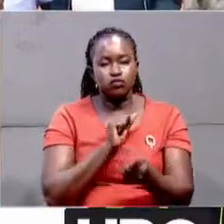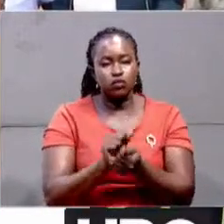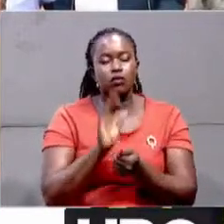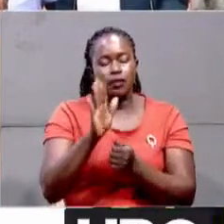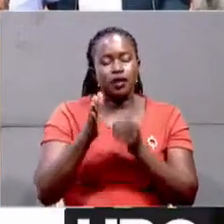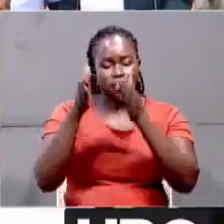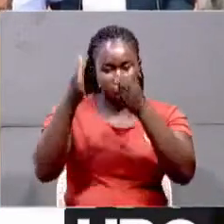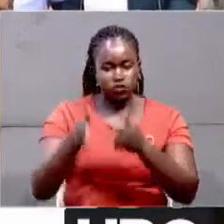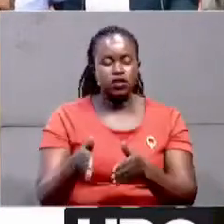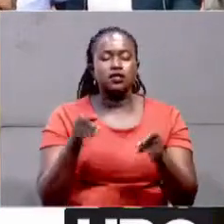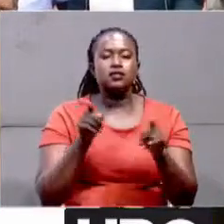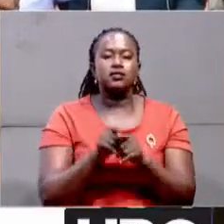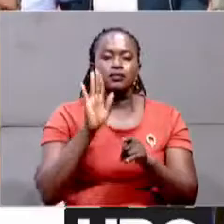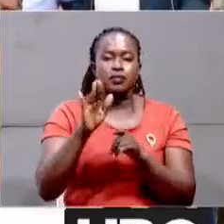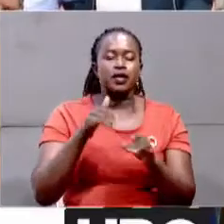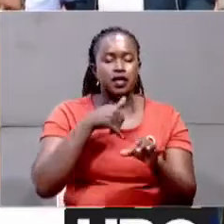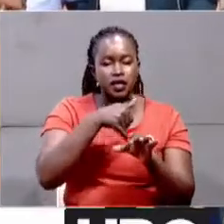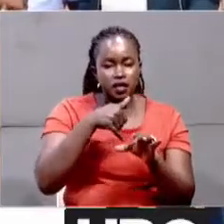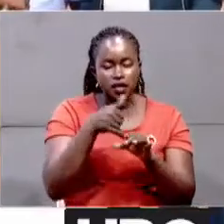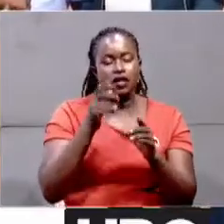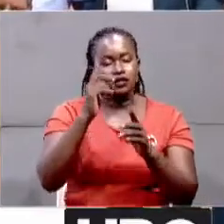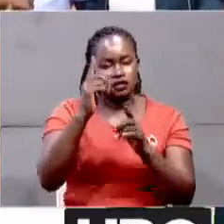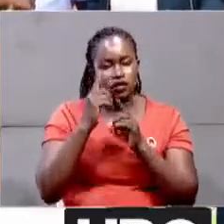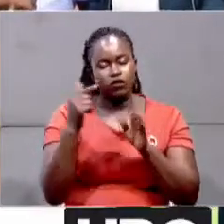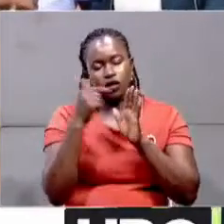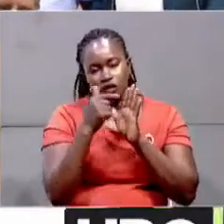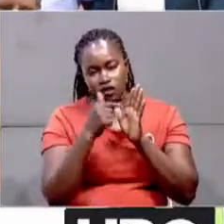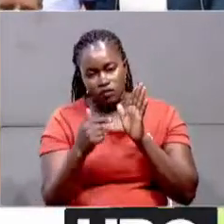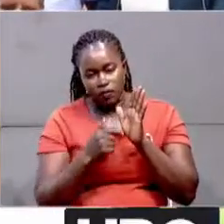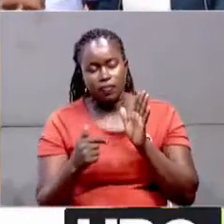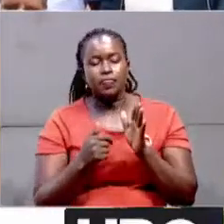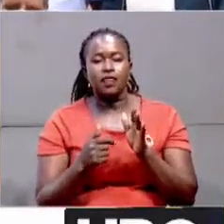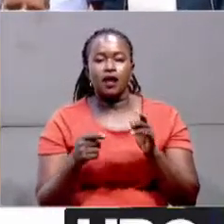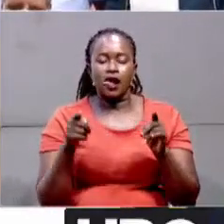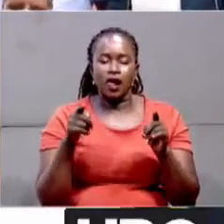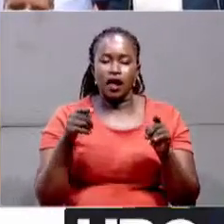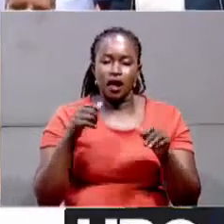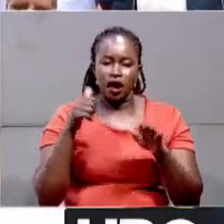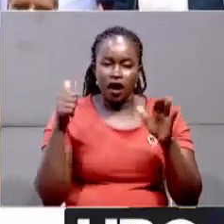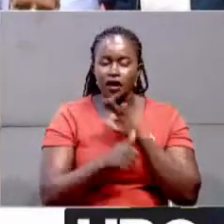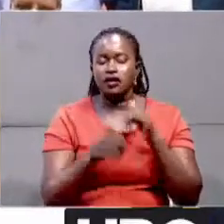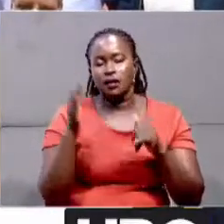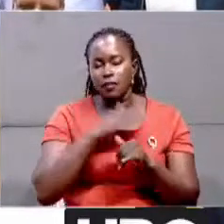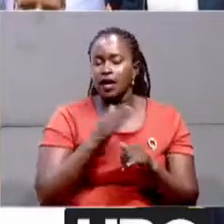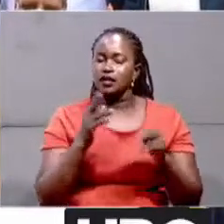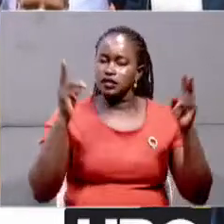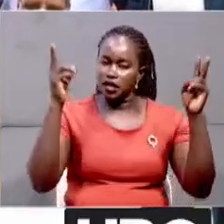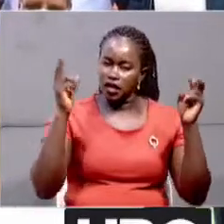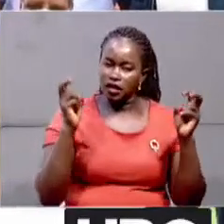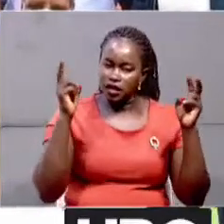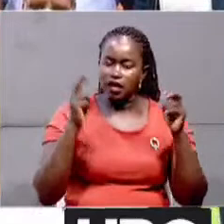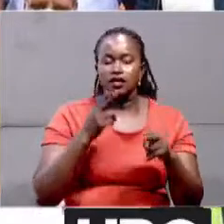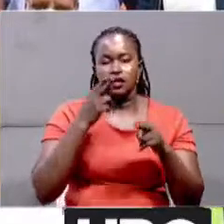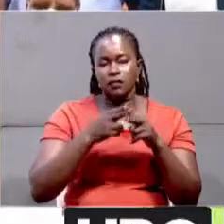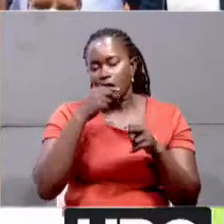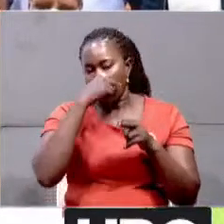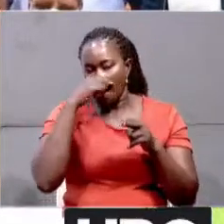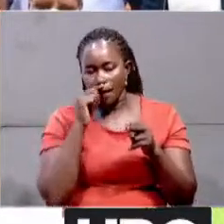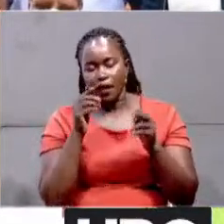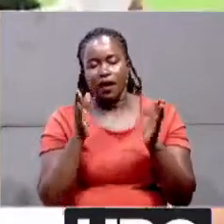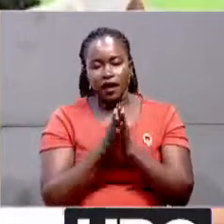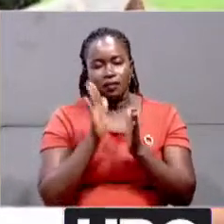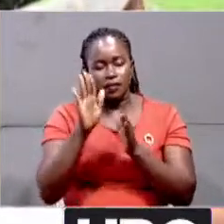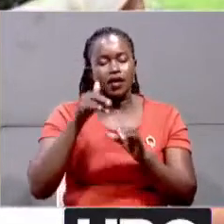and that of his inner security details under a screaming defamatory headline titled Museveni and his